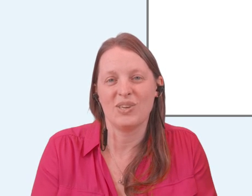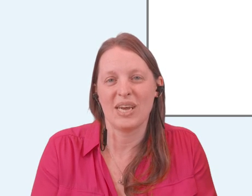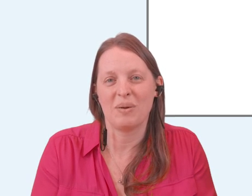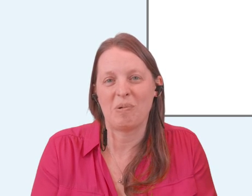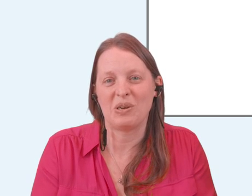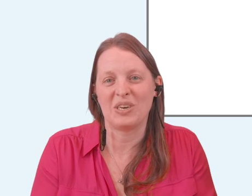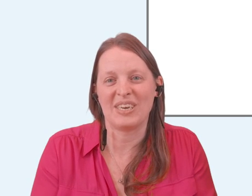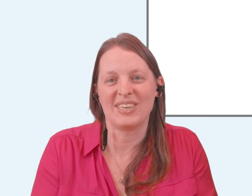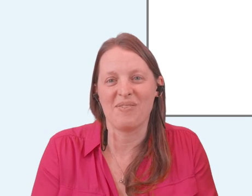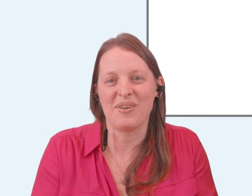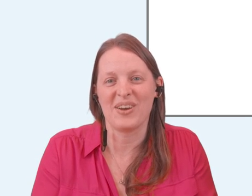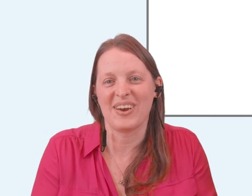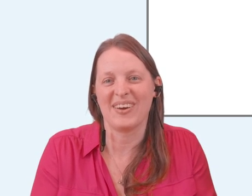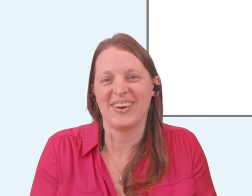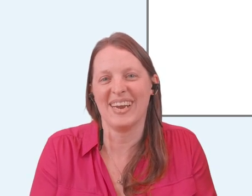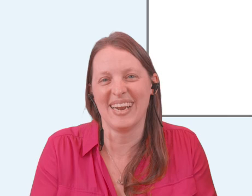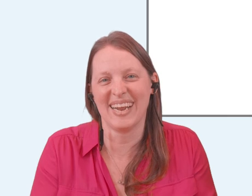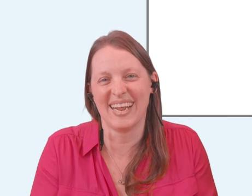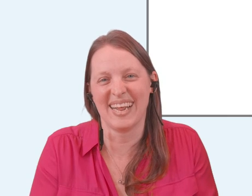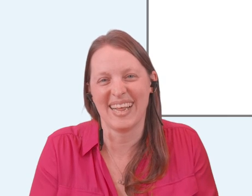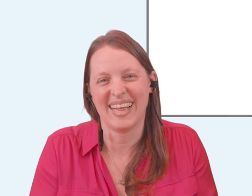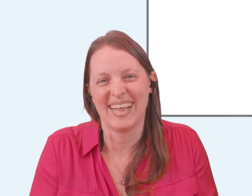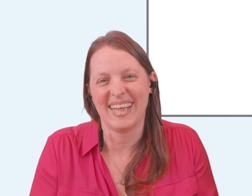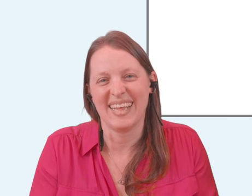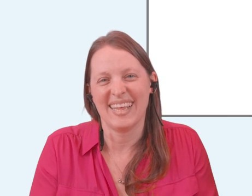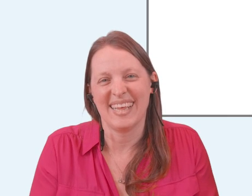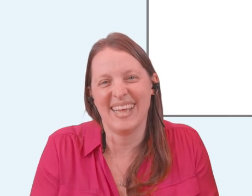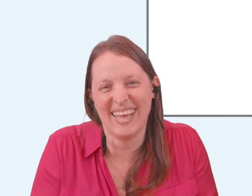You can say it in Portuguese. I'll figure it out.